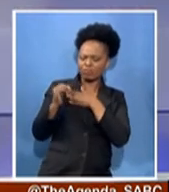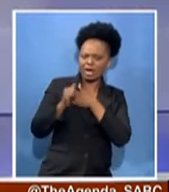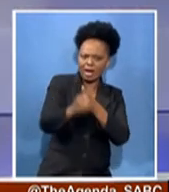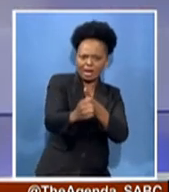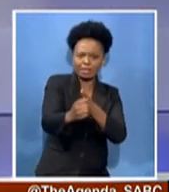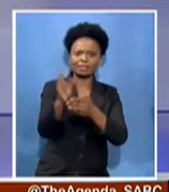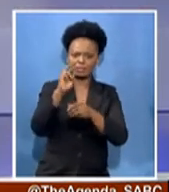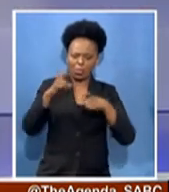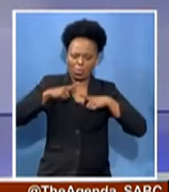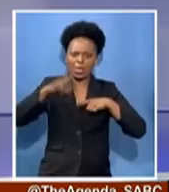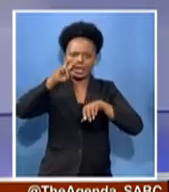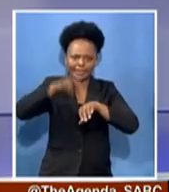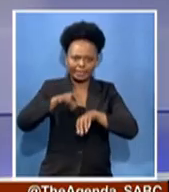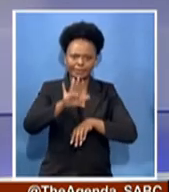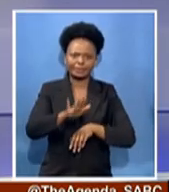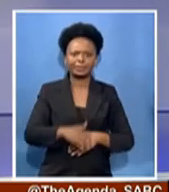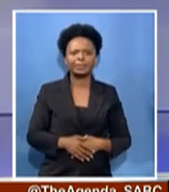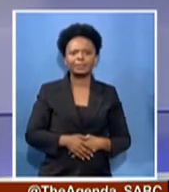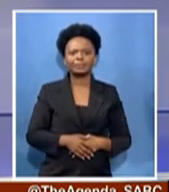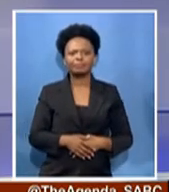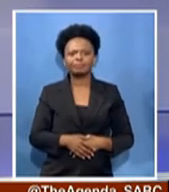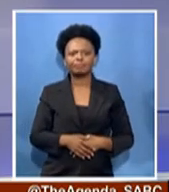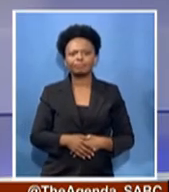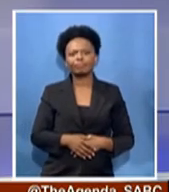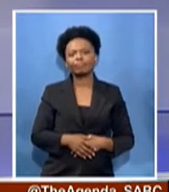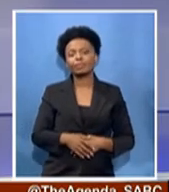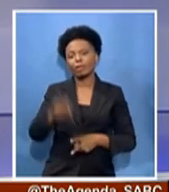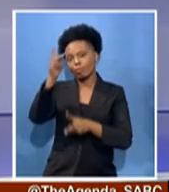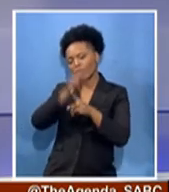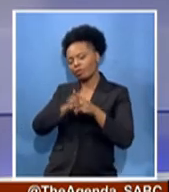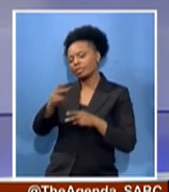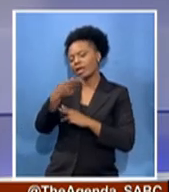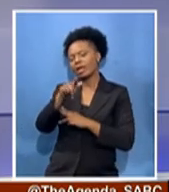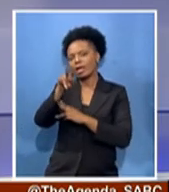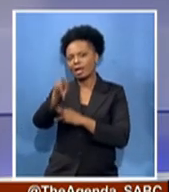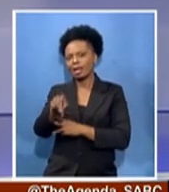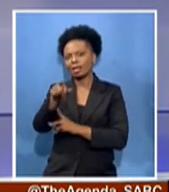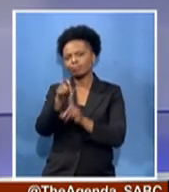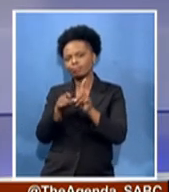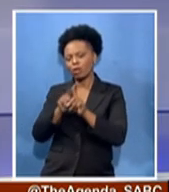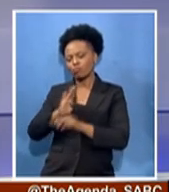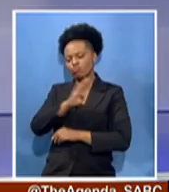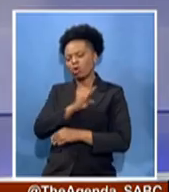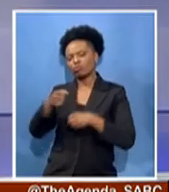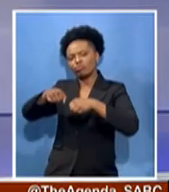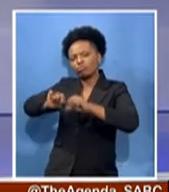All right, that was Professor Helen Rees, SAHPRA board chair, there explaining their decision in terms of recommending the lifting